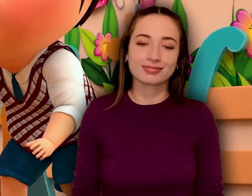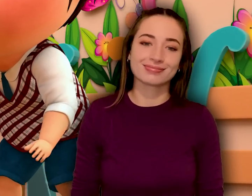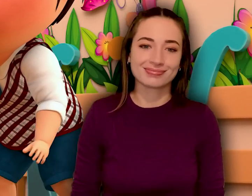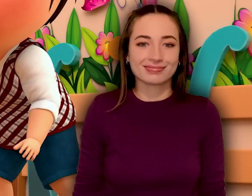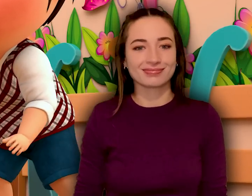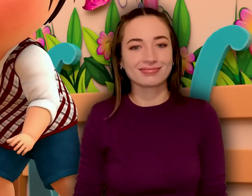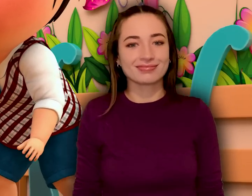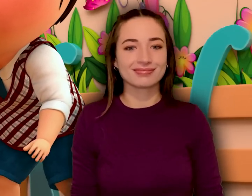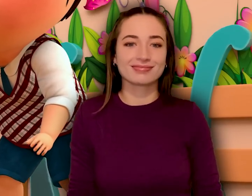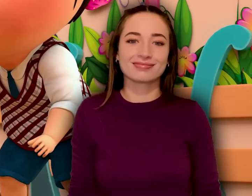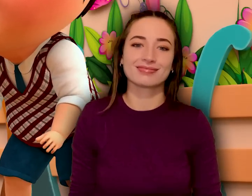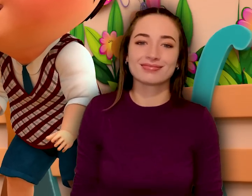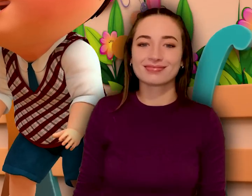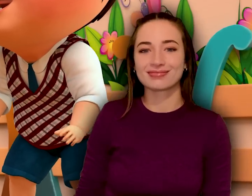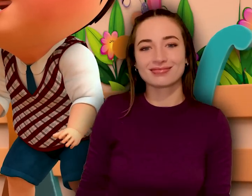song